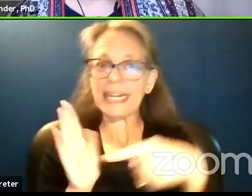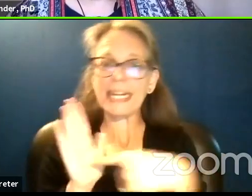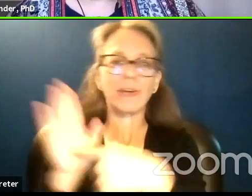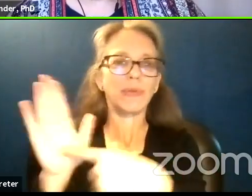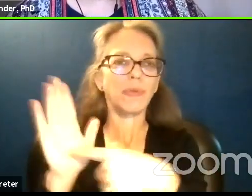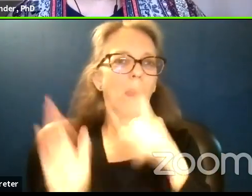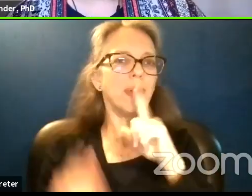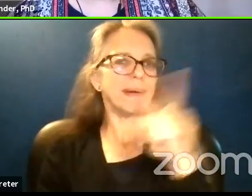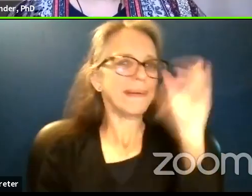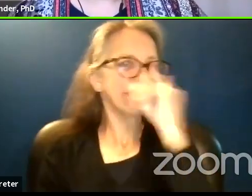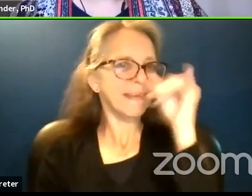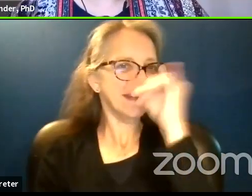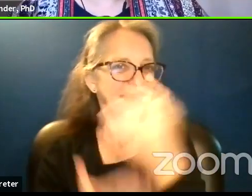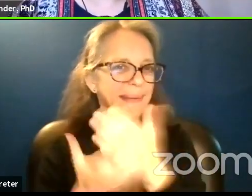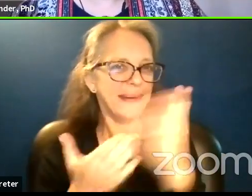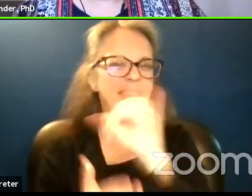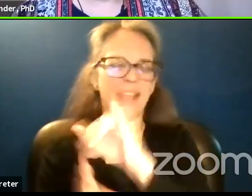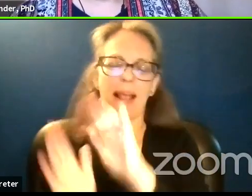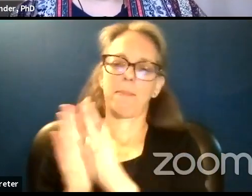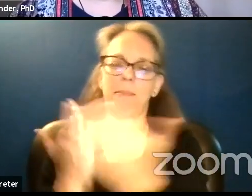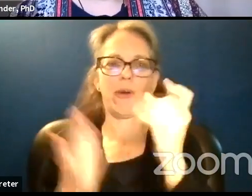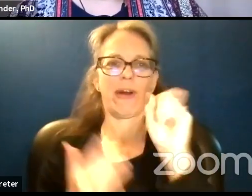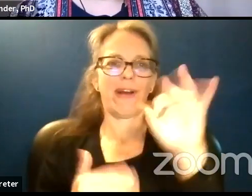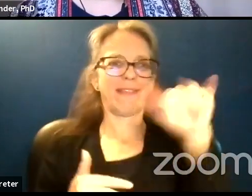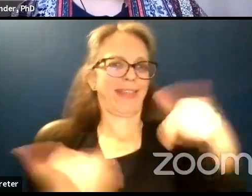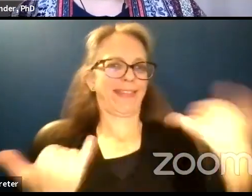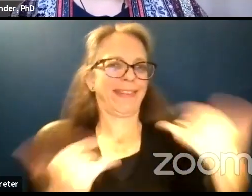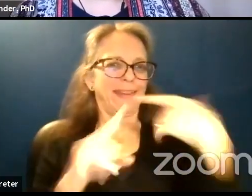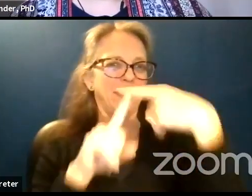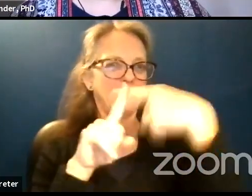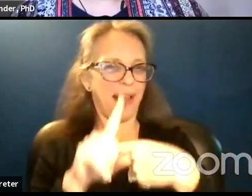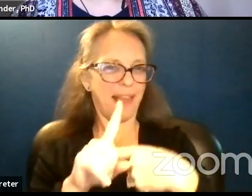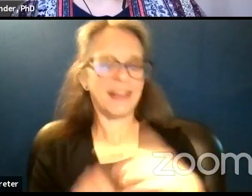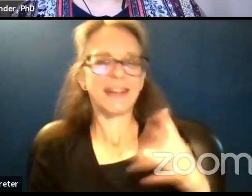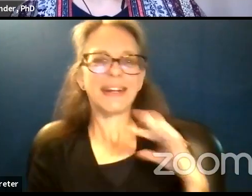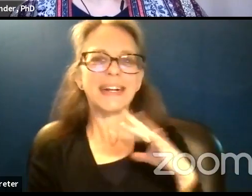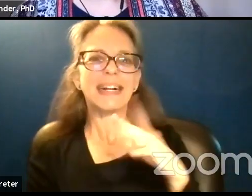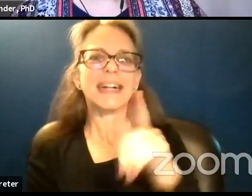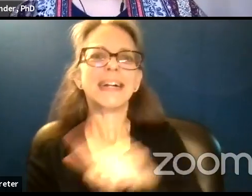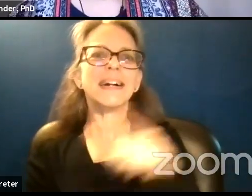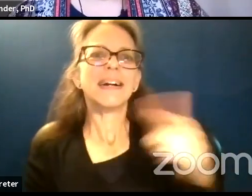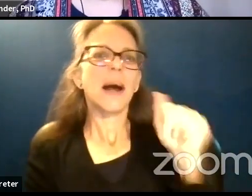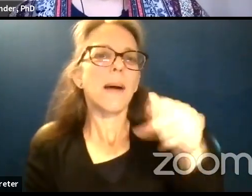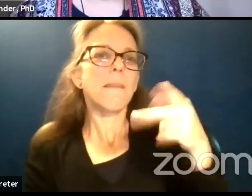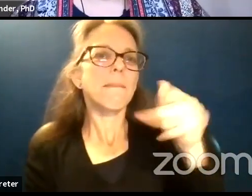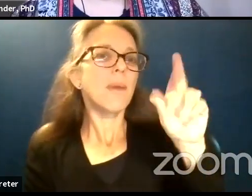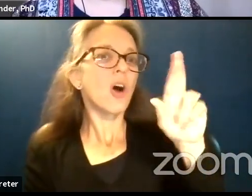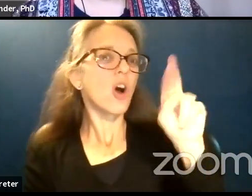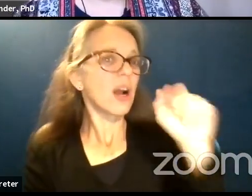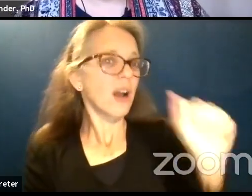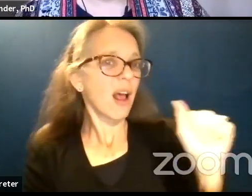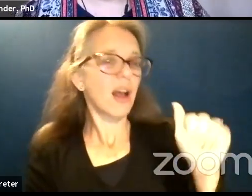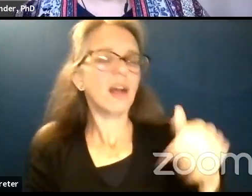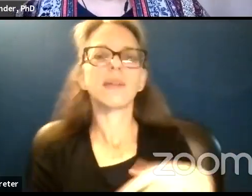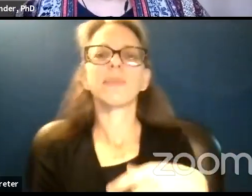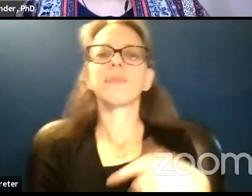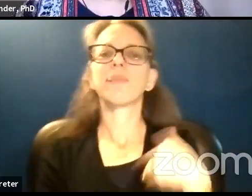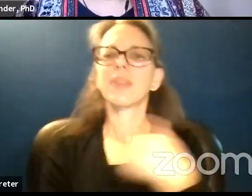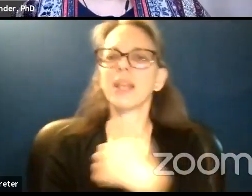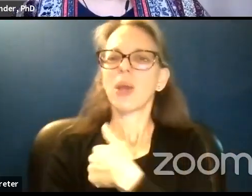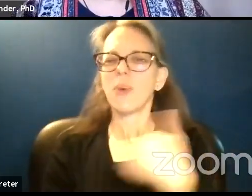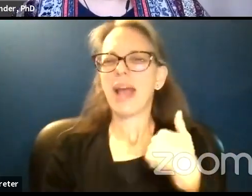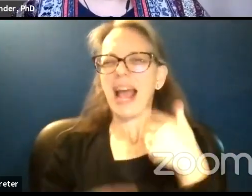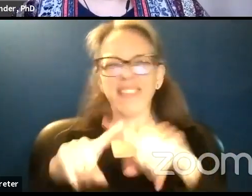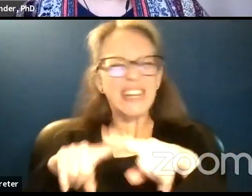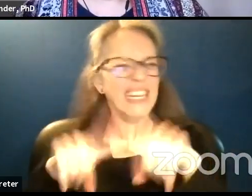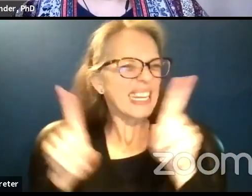book of the month currently. Awesome. Aparna, how about you? So we have a different sort